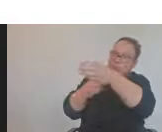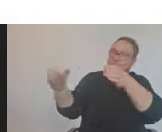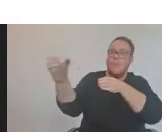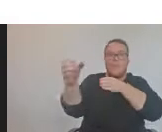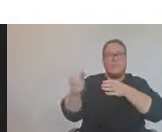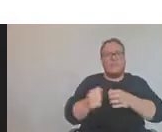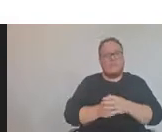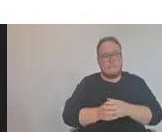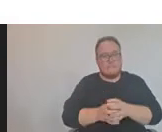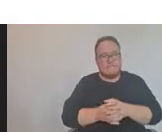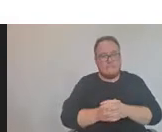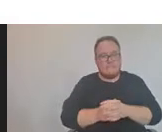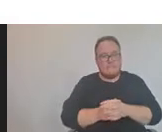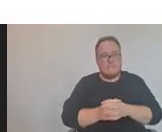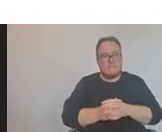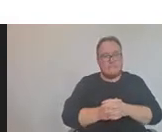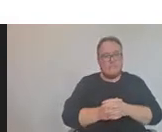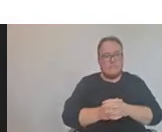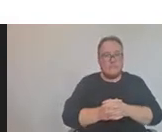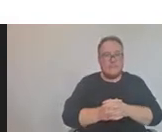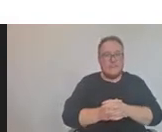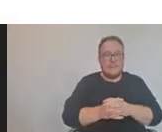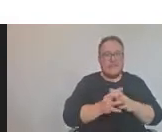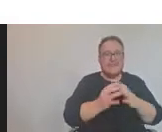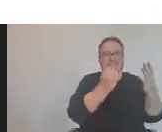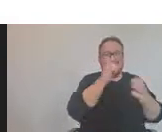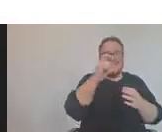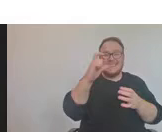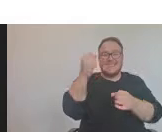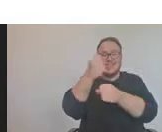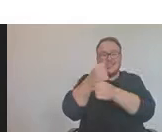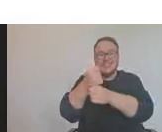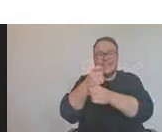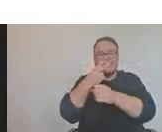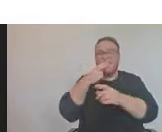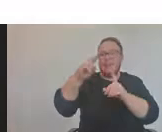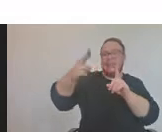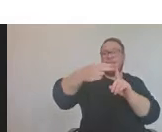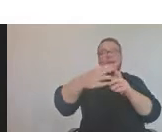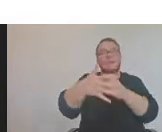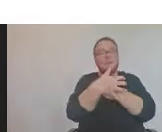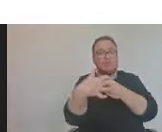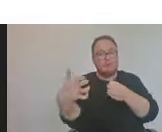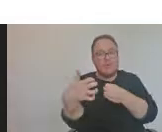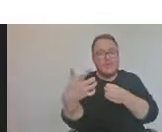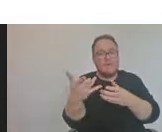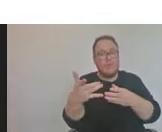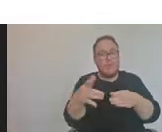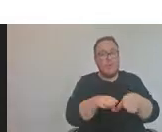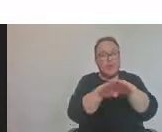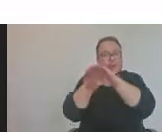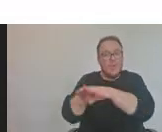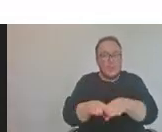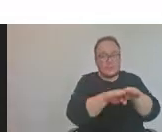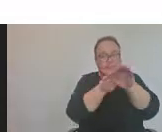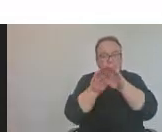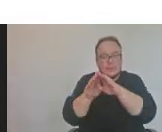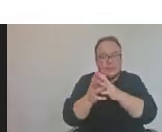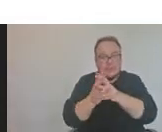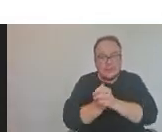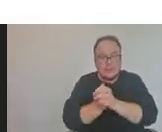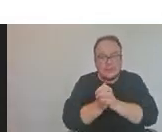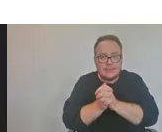rated green for the work we're doing on patient and public involvement and equality, something I'm really proud of, because actually we do say quite a lot we want to put